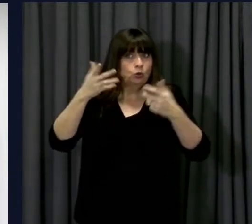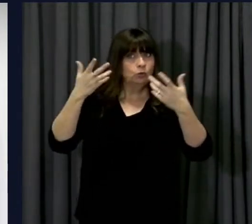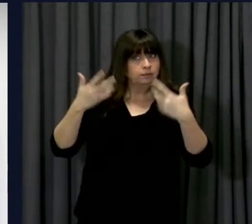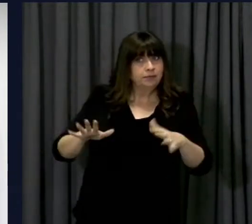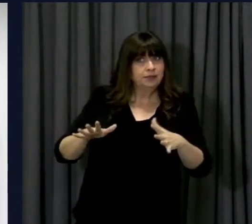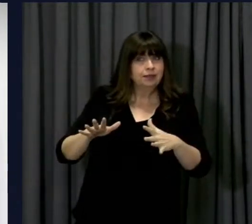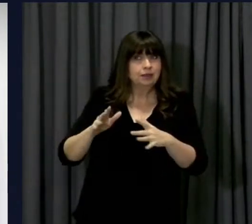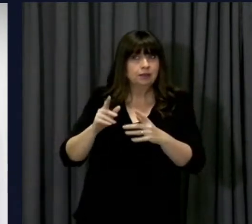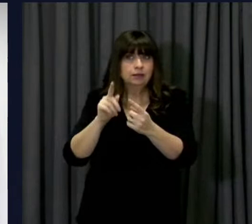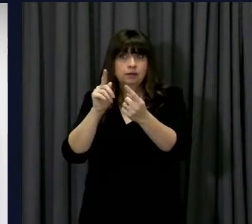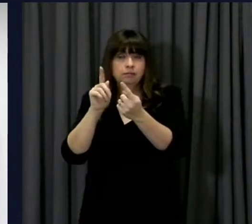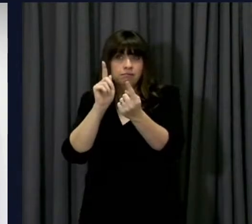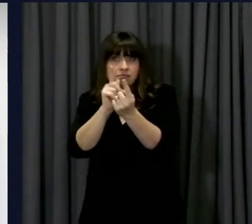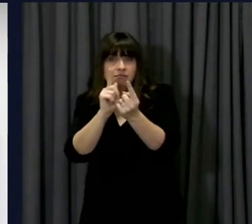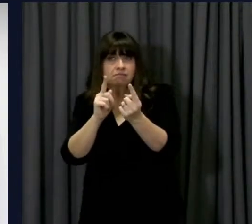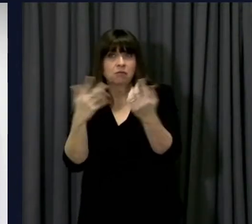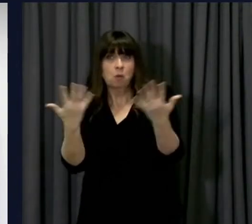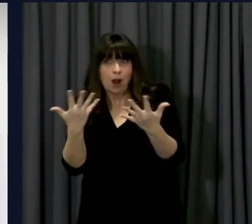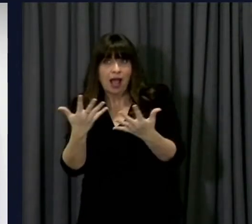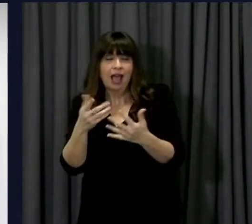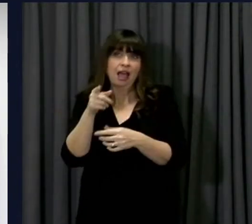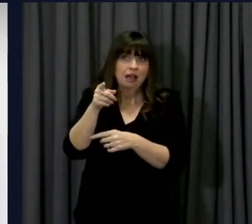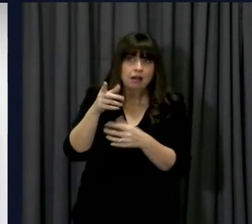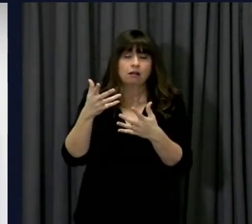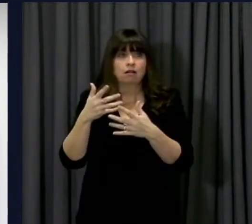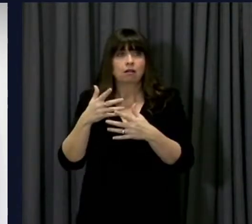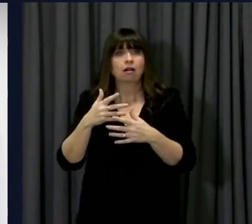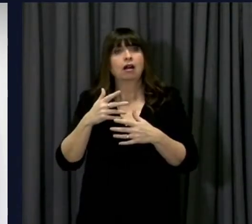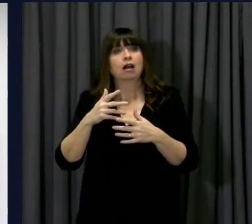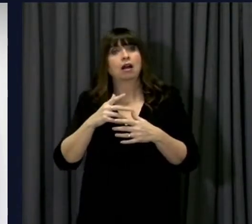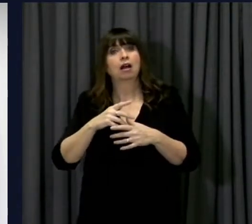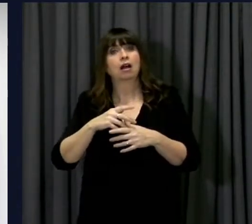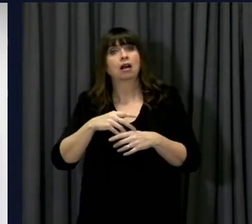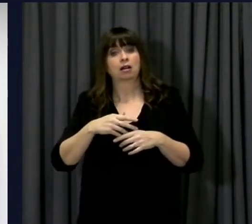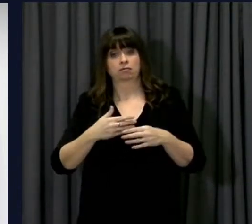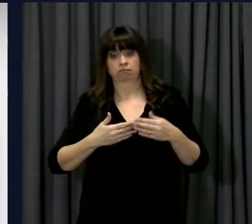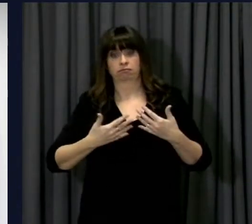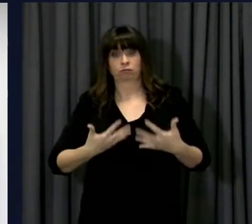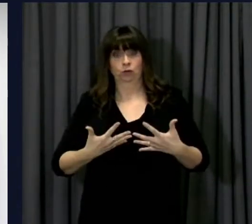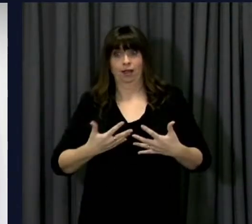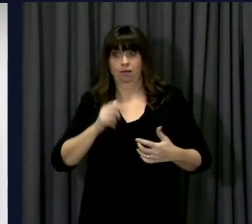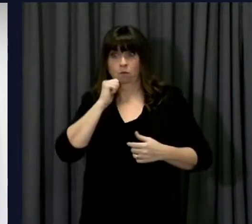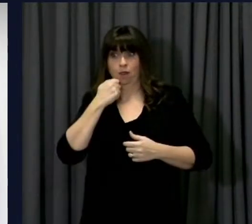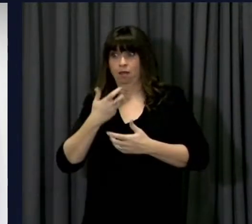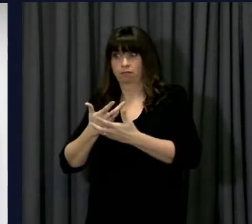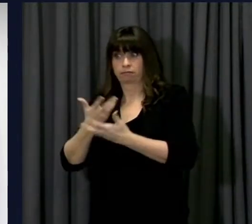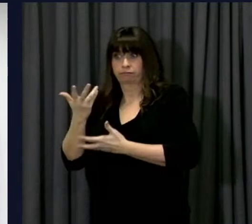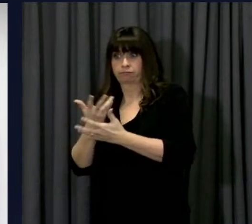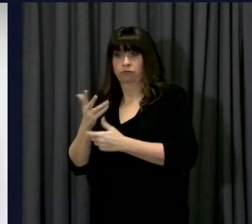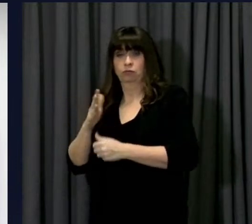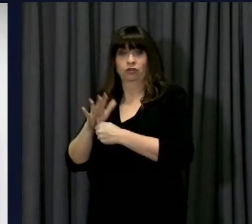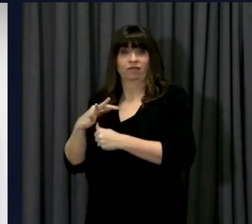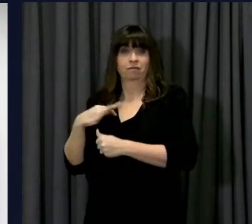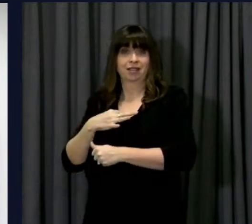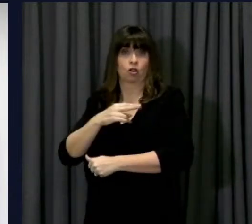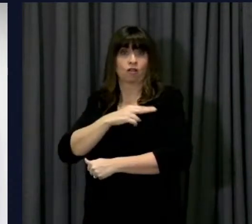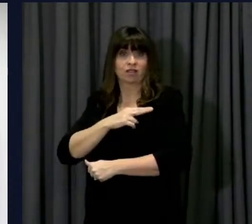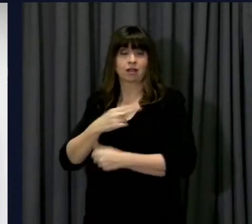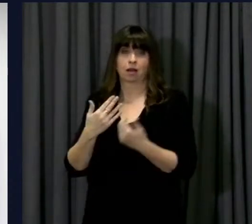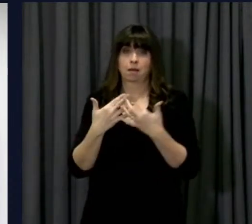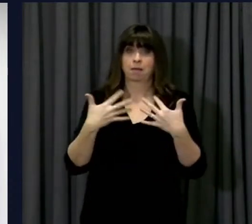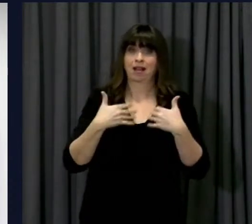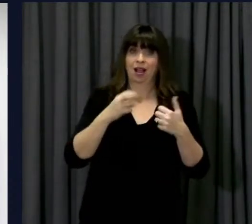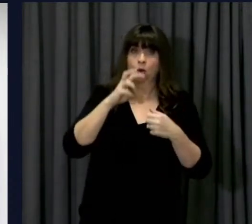in contact with. We have further meetings later in the day with Public Health Wales and the Chief Medical Officer's department as well